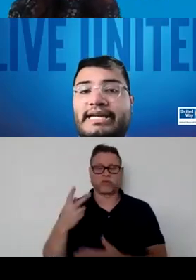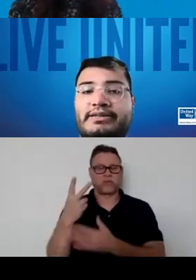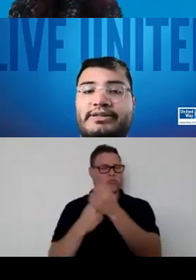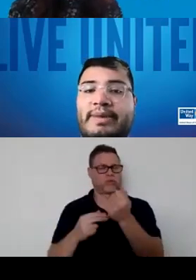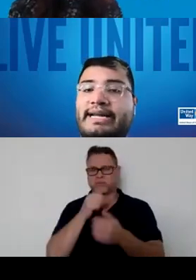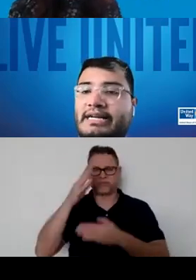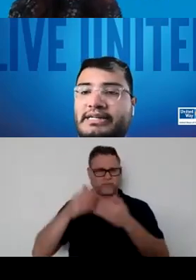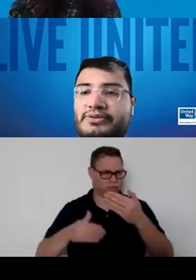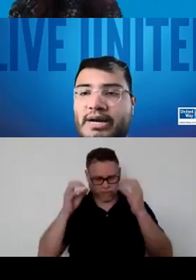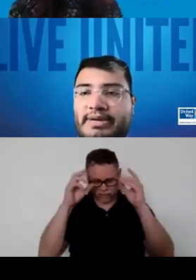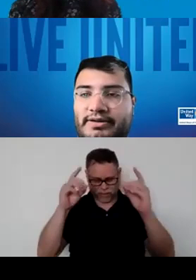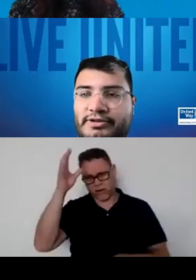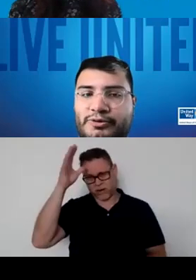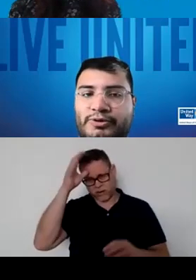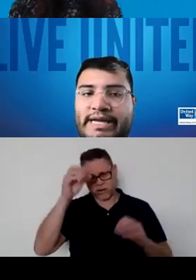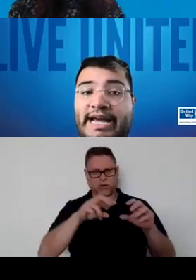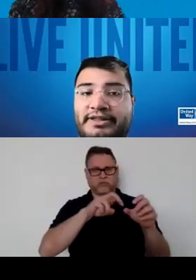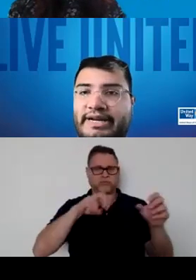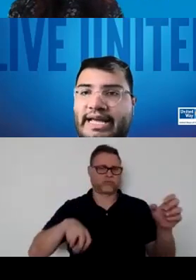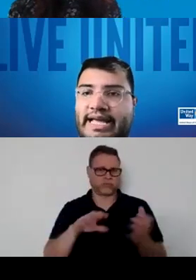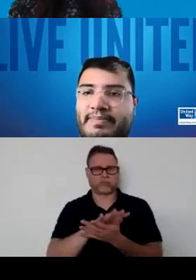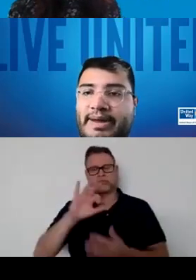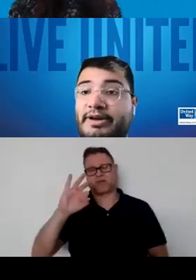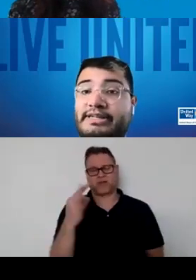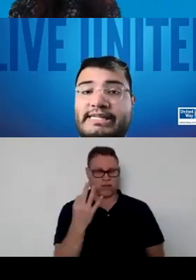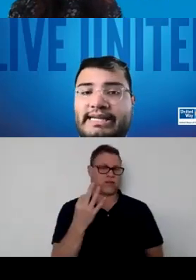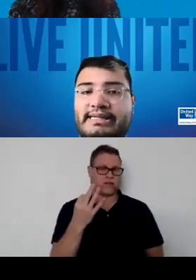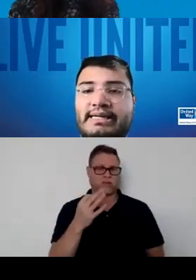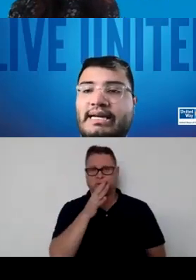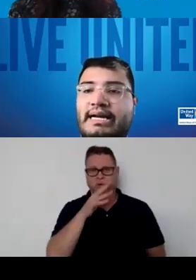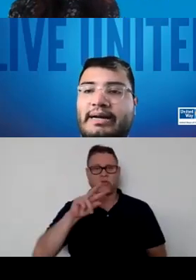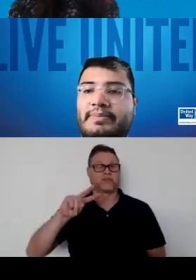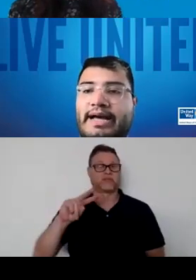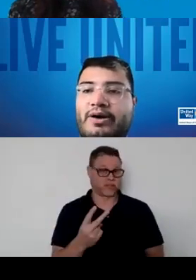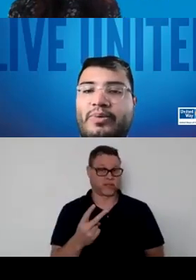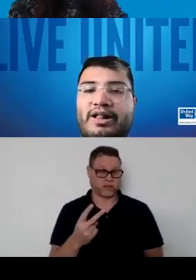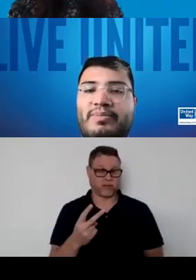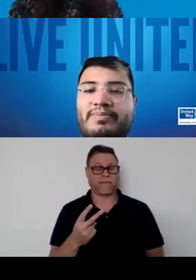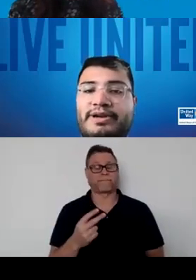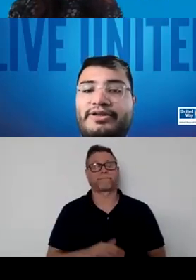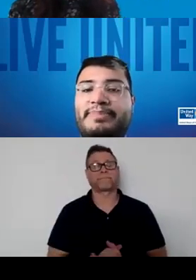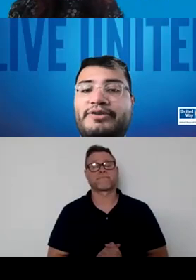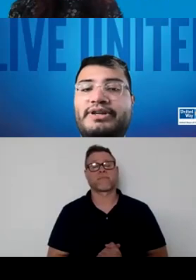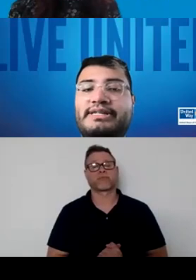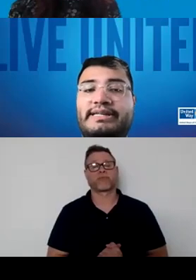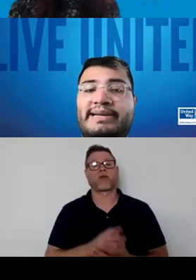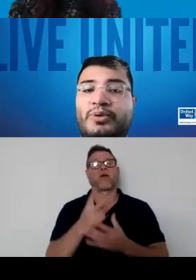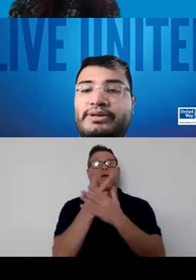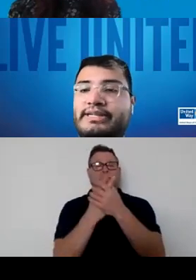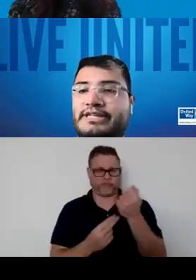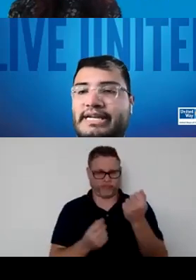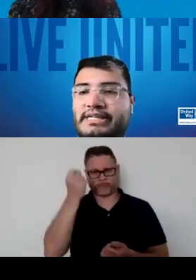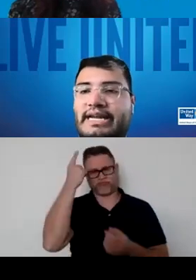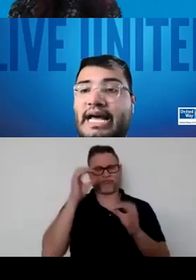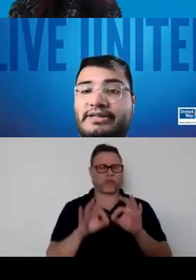their education. So my dad actually dropped out of school in 9th grade and my mother in 2nd. Now, while they both understood the